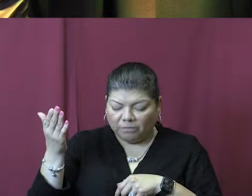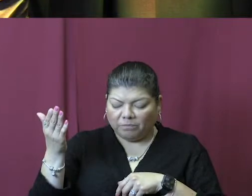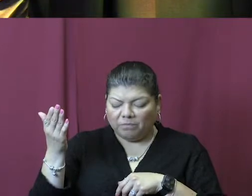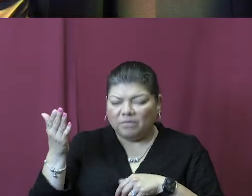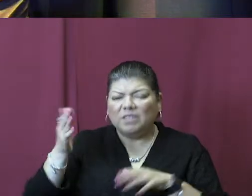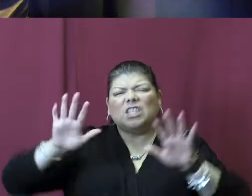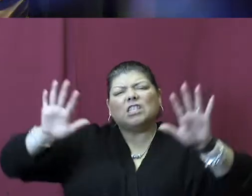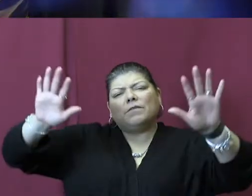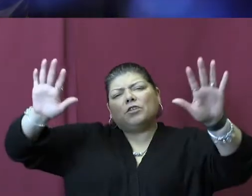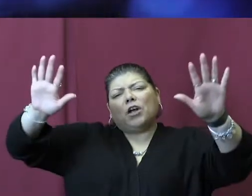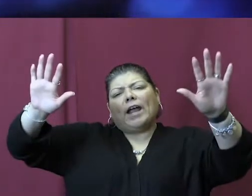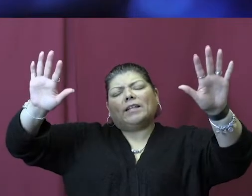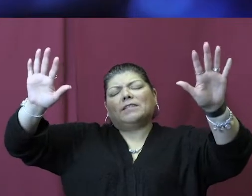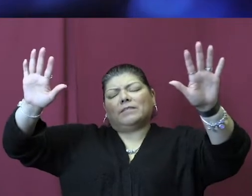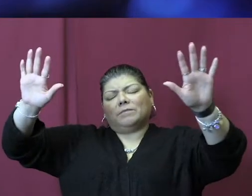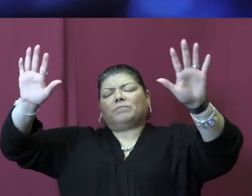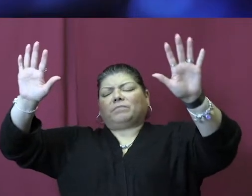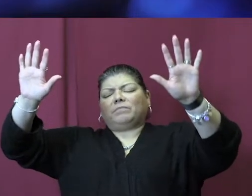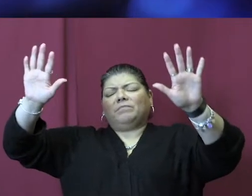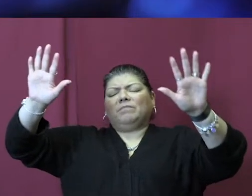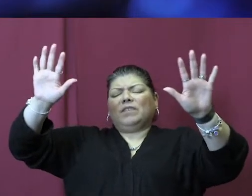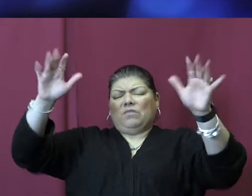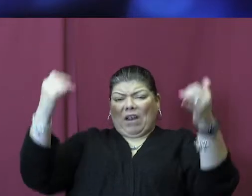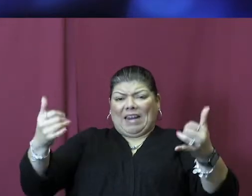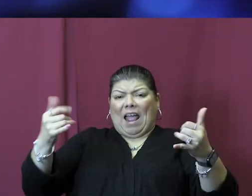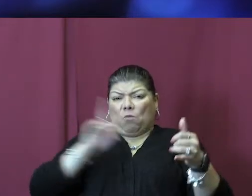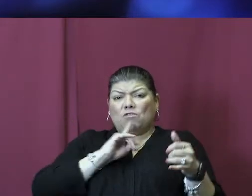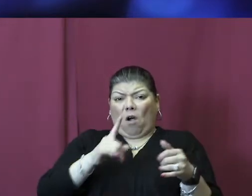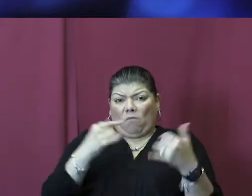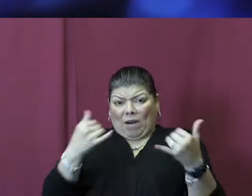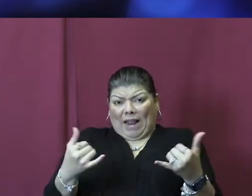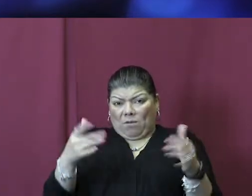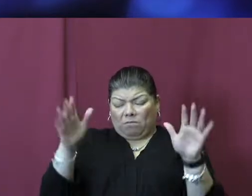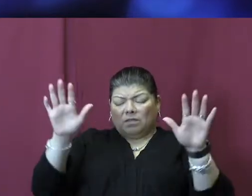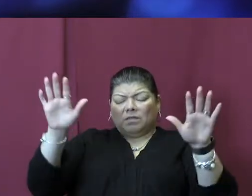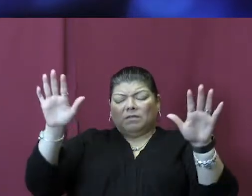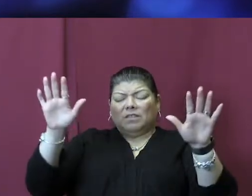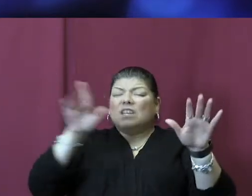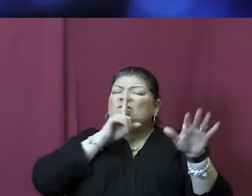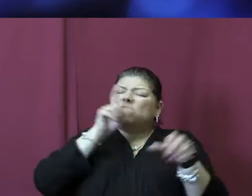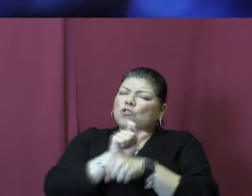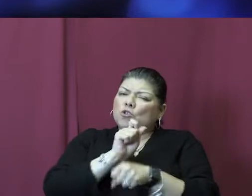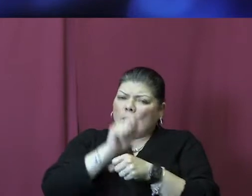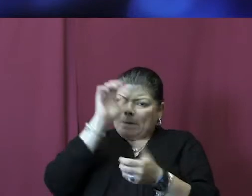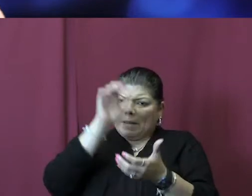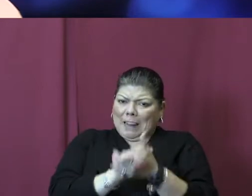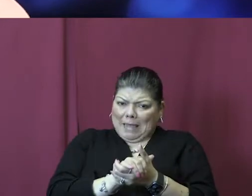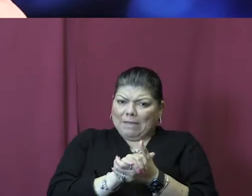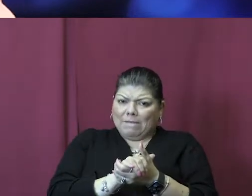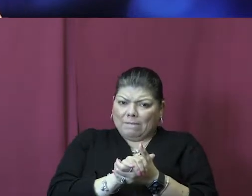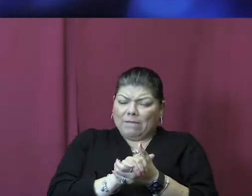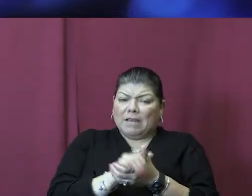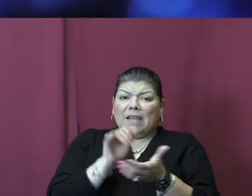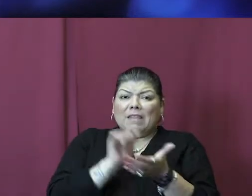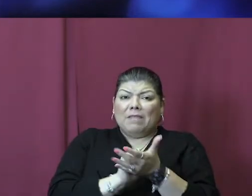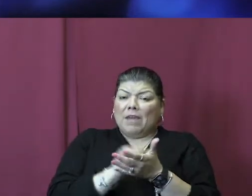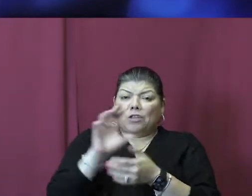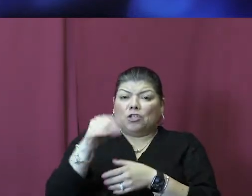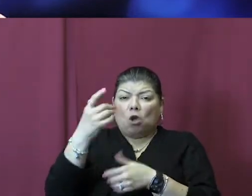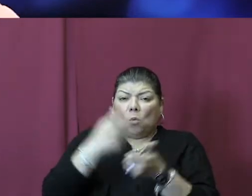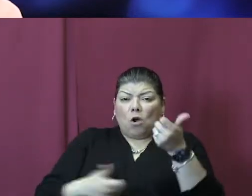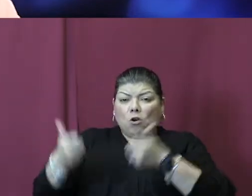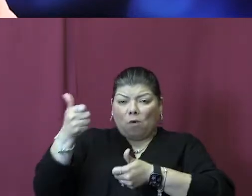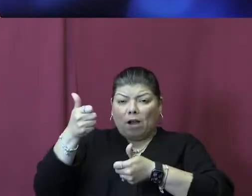lift your hands right where you are. If you truly believe that there is